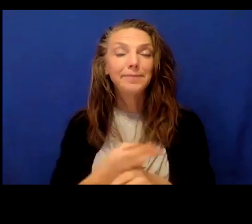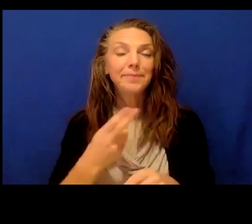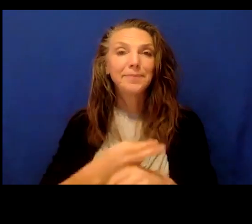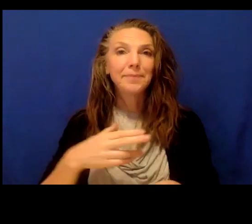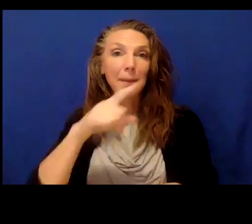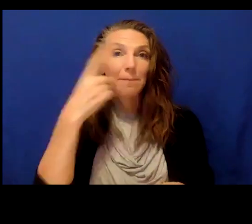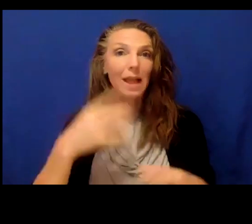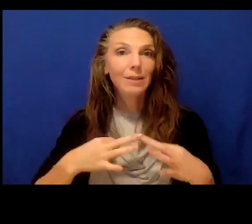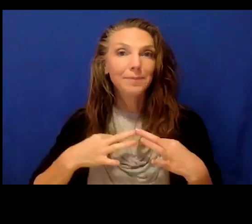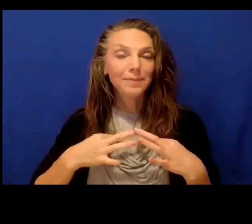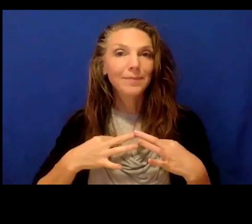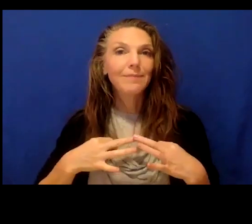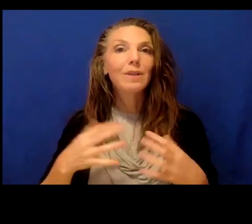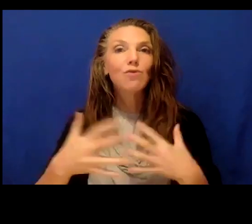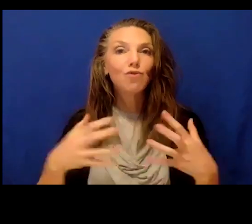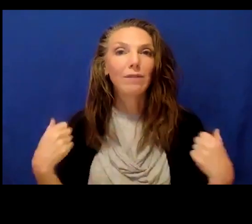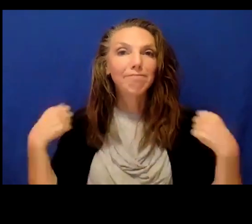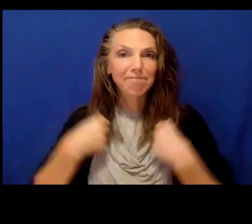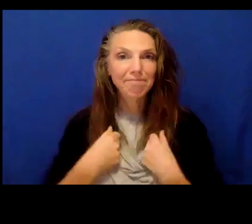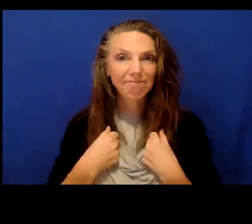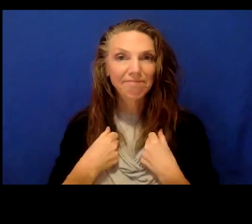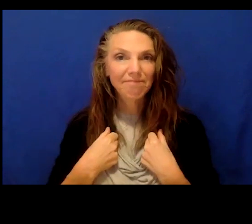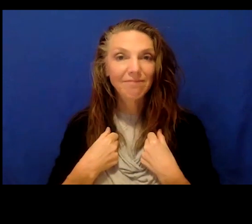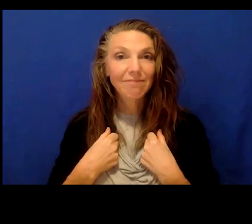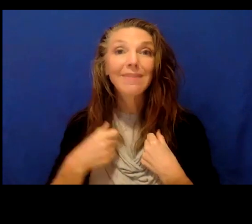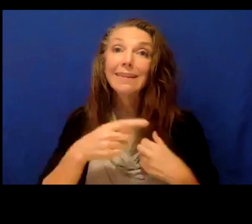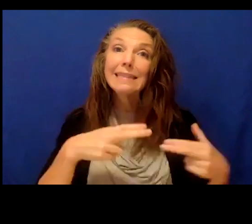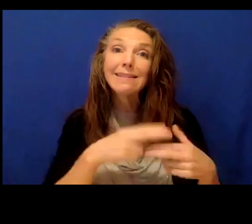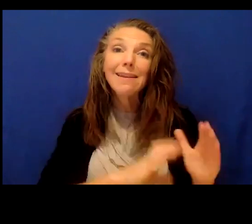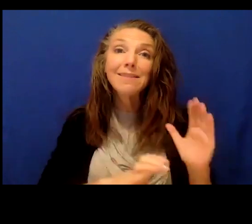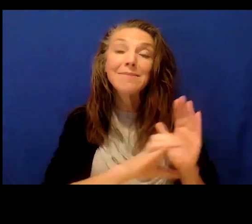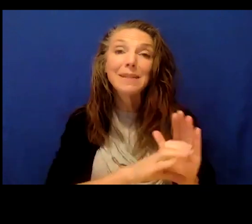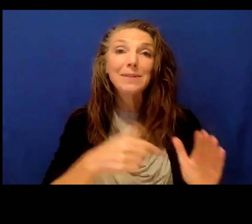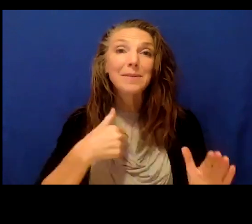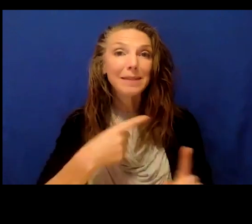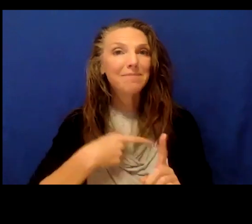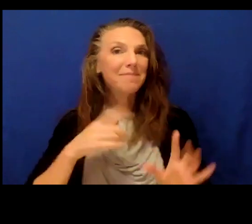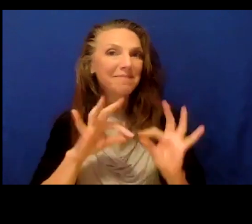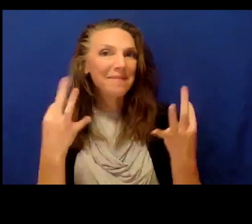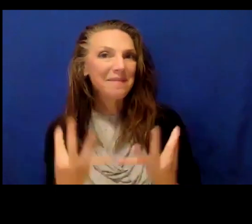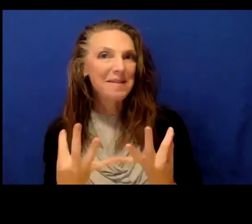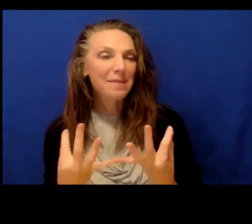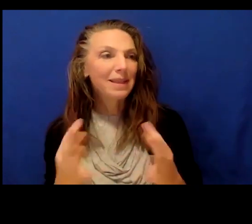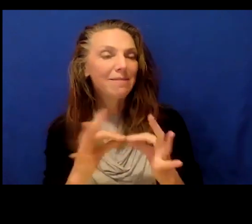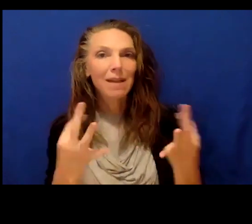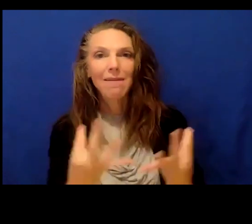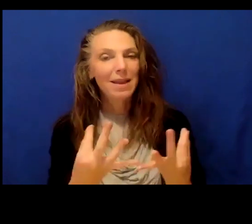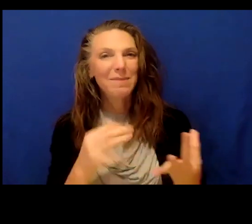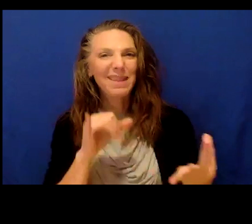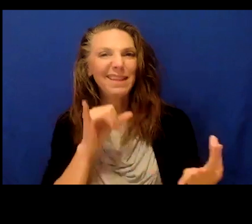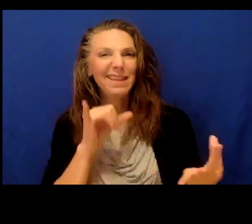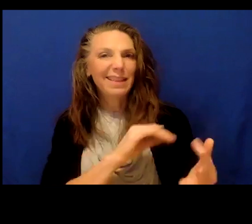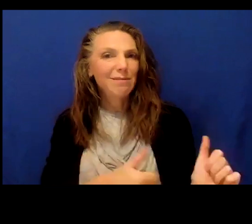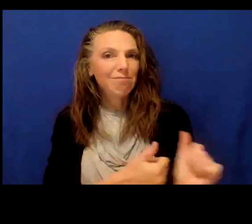wearing a gray cardigan sweater over it. Here on the slide is a picture of me and my family. And my family is truly my why